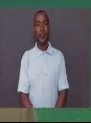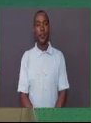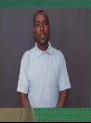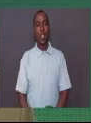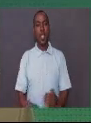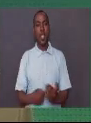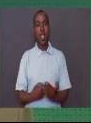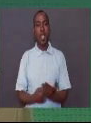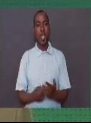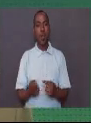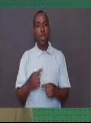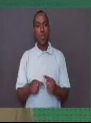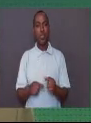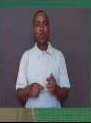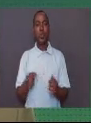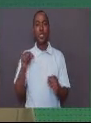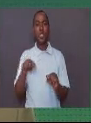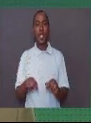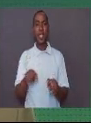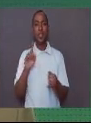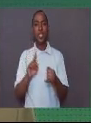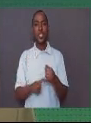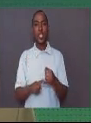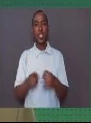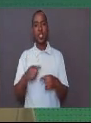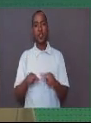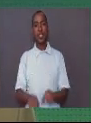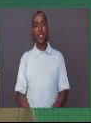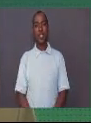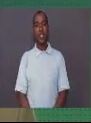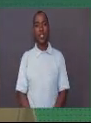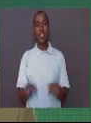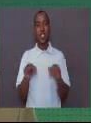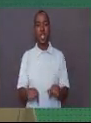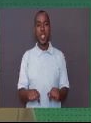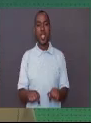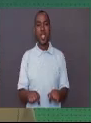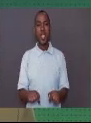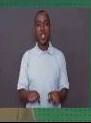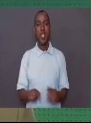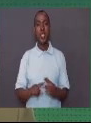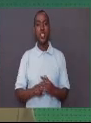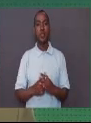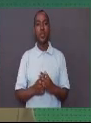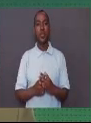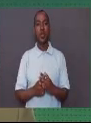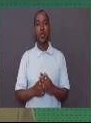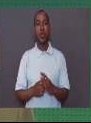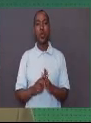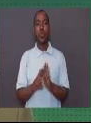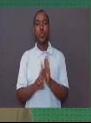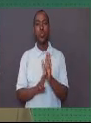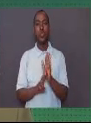This brings us to the end of our lesson. Today, we began our unit